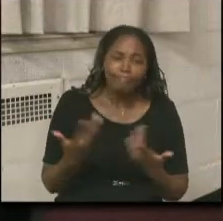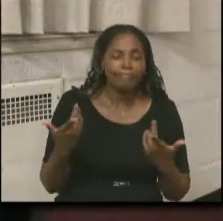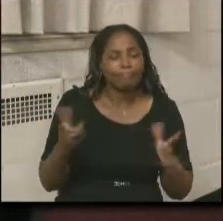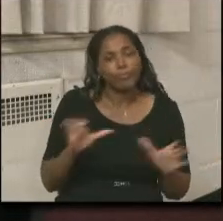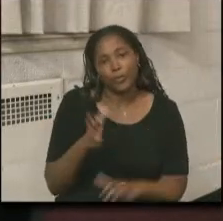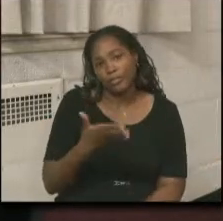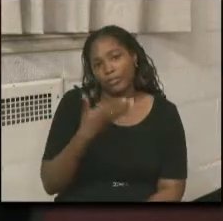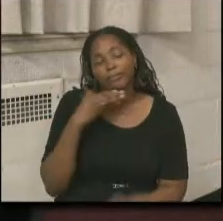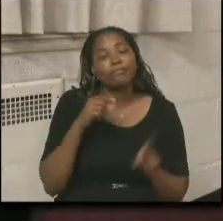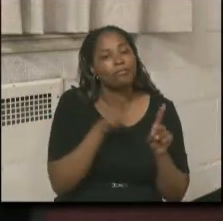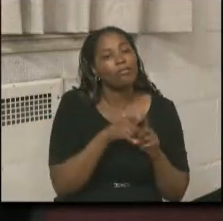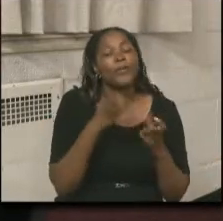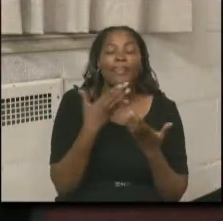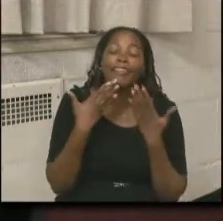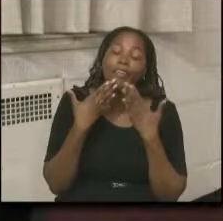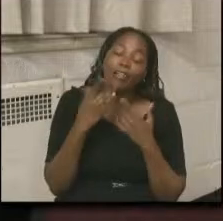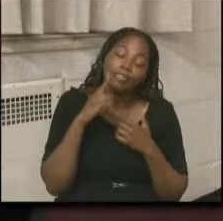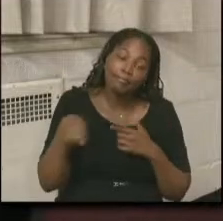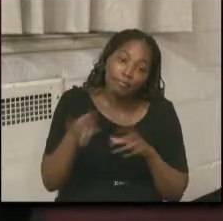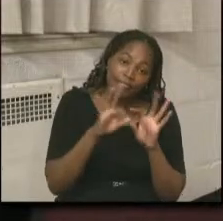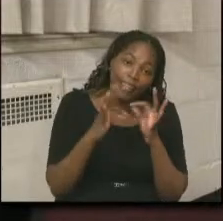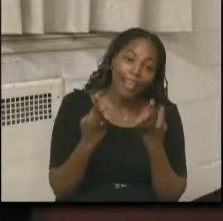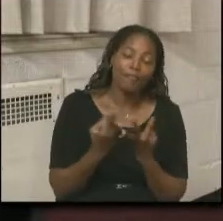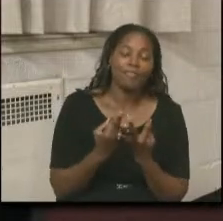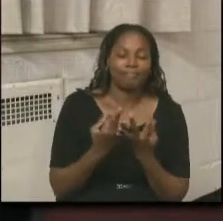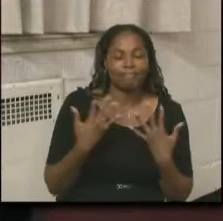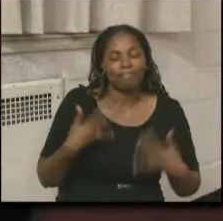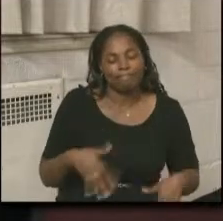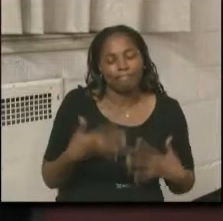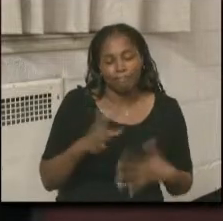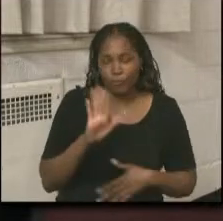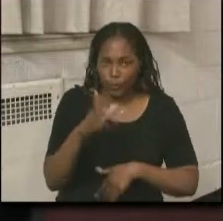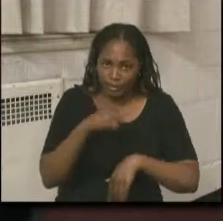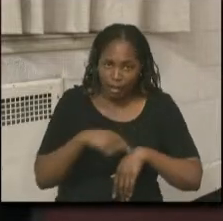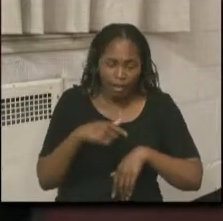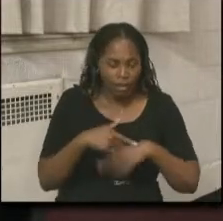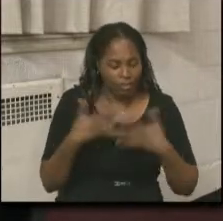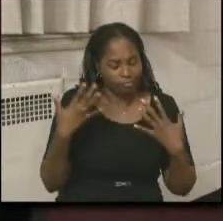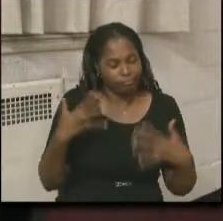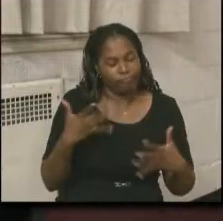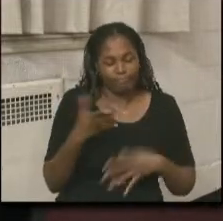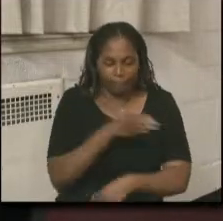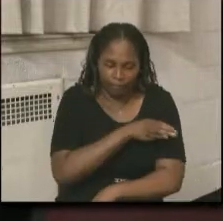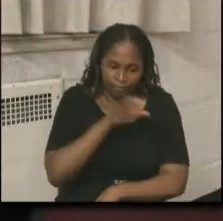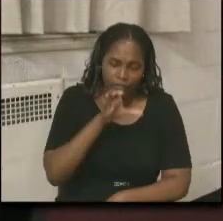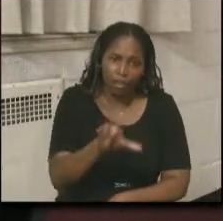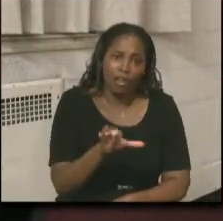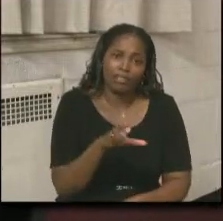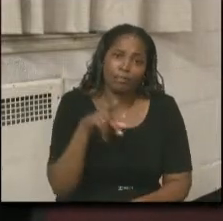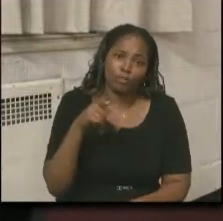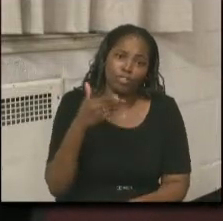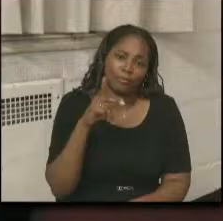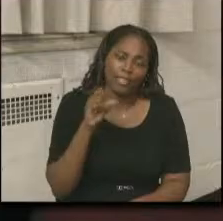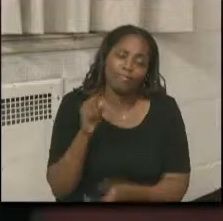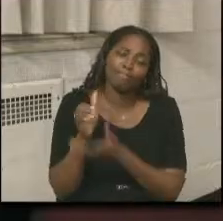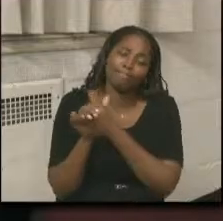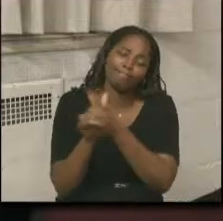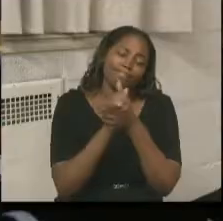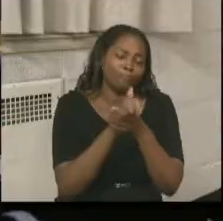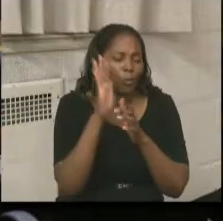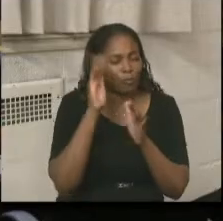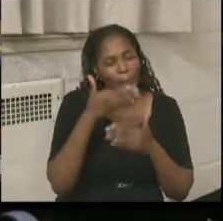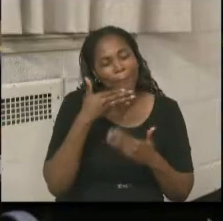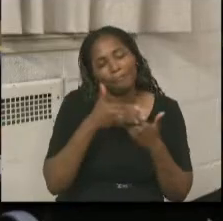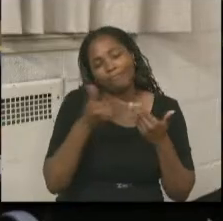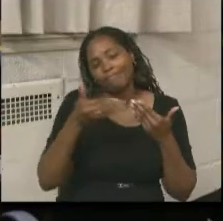I want to say thank you to all of your families for sharing so much of your time with PGCPS. All the best to each of you. Thank you